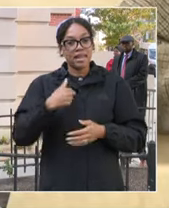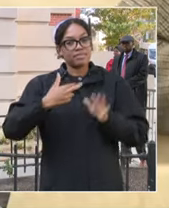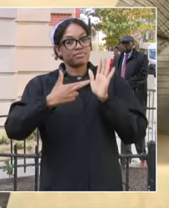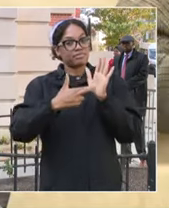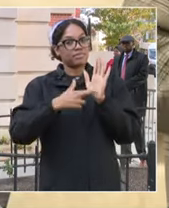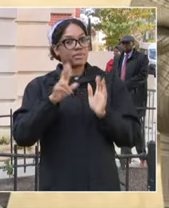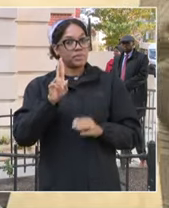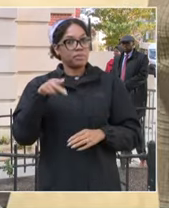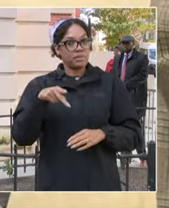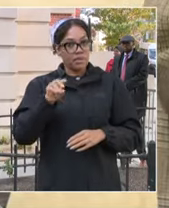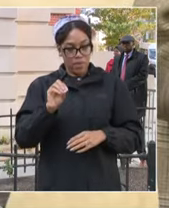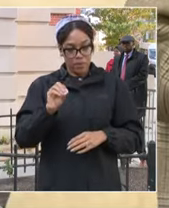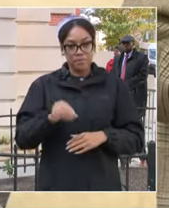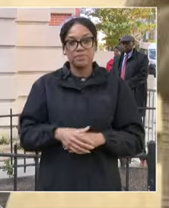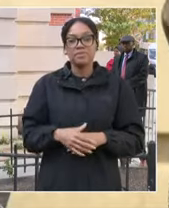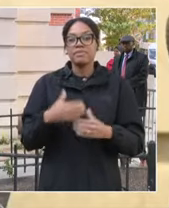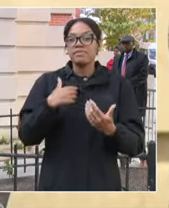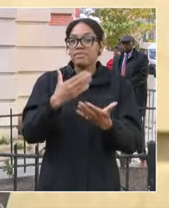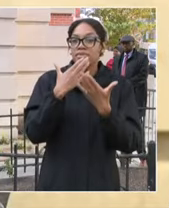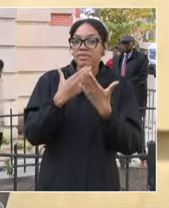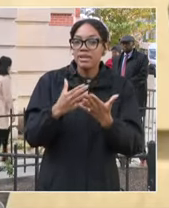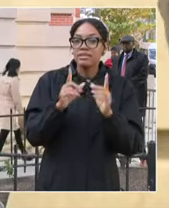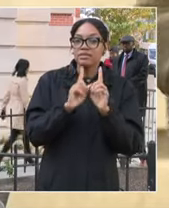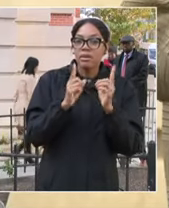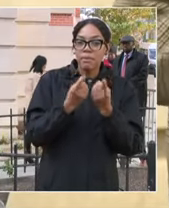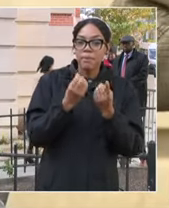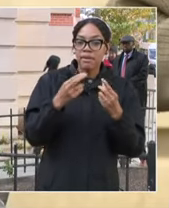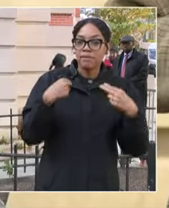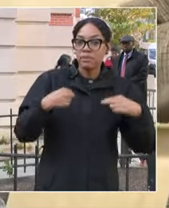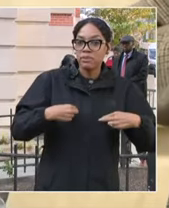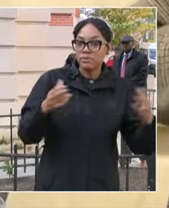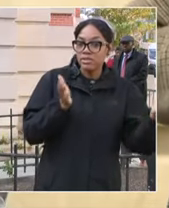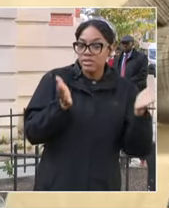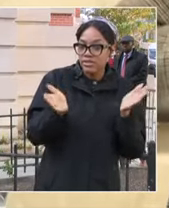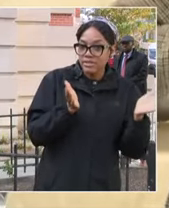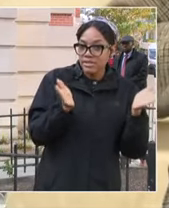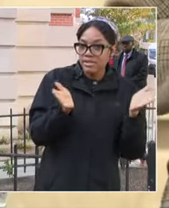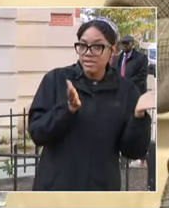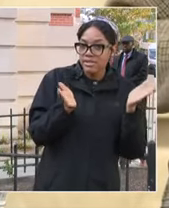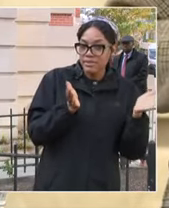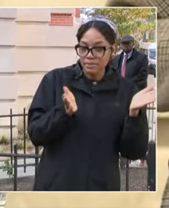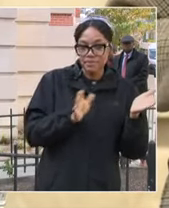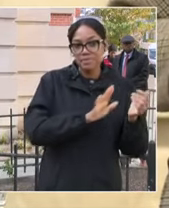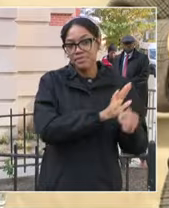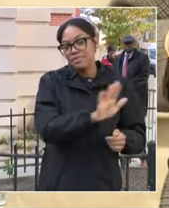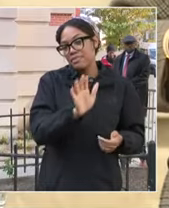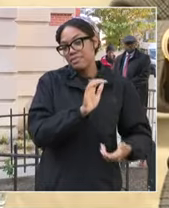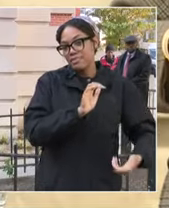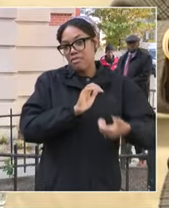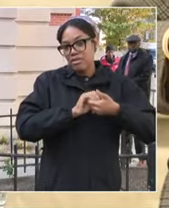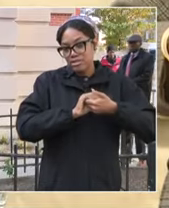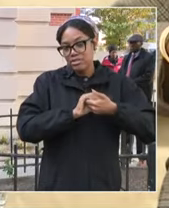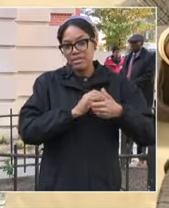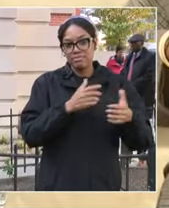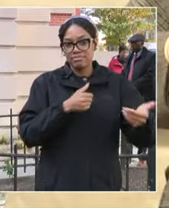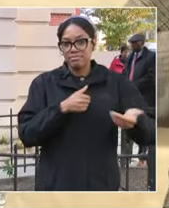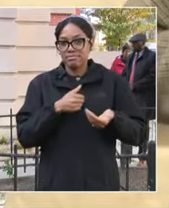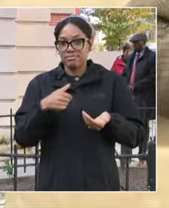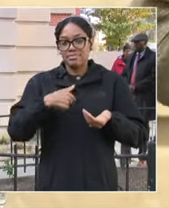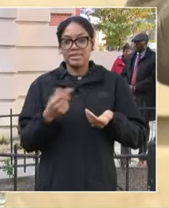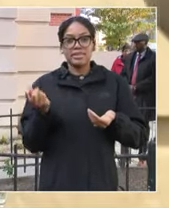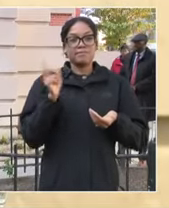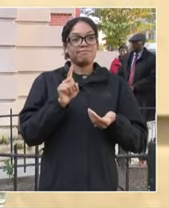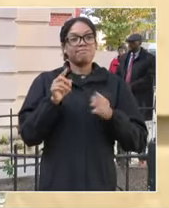I want to thank the Department of Human Services for their partnership and invitation to